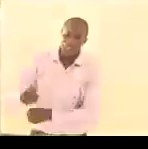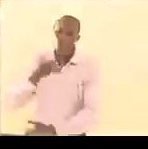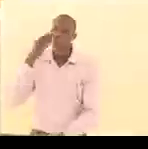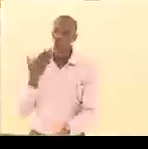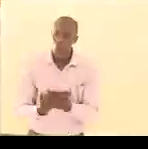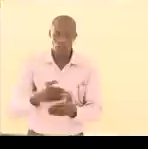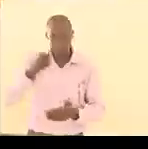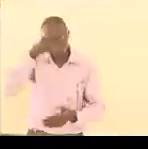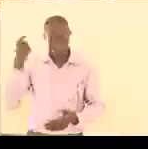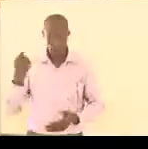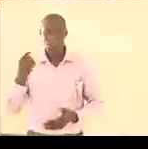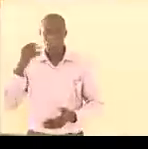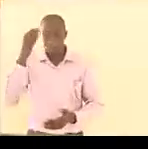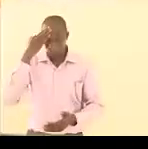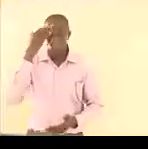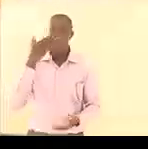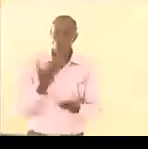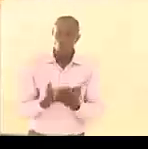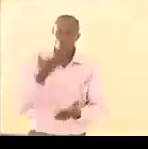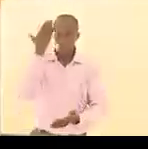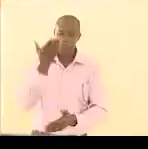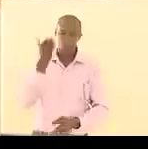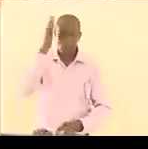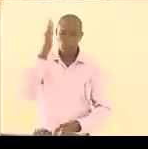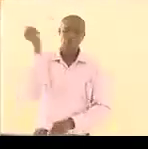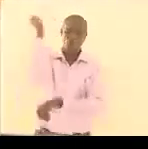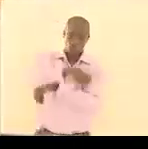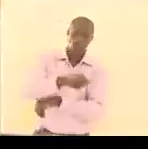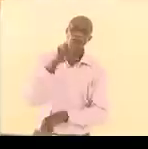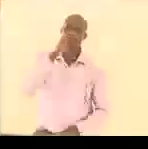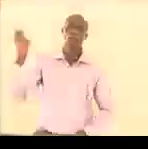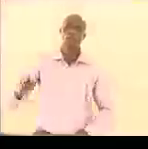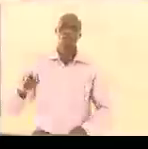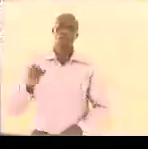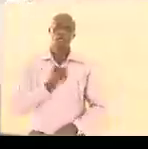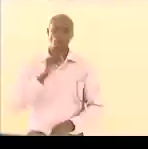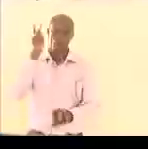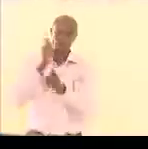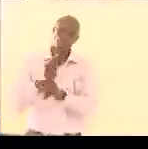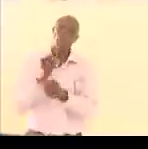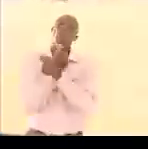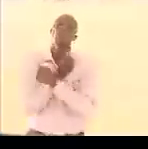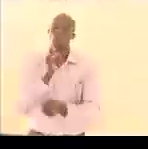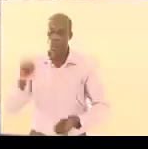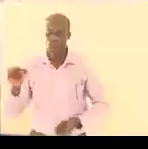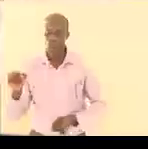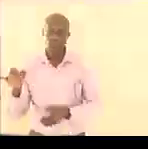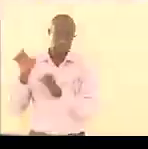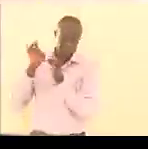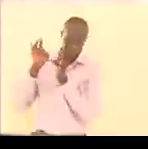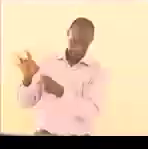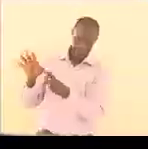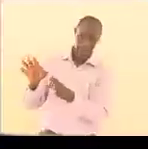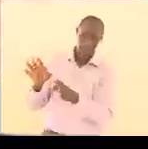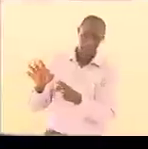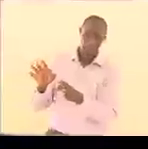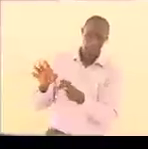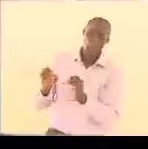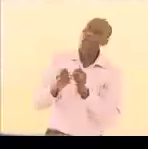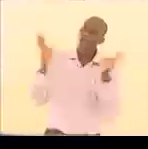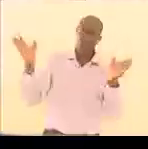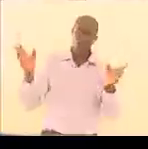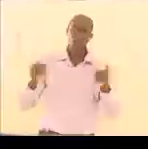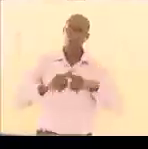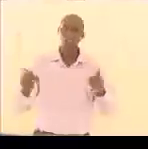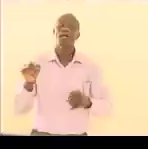of good, because I know that good will overcome evil. I will keep loving. Hate may be so dominant